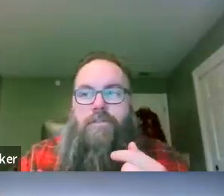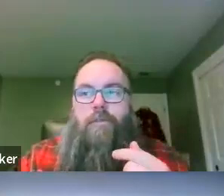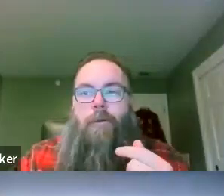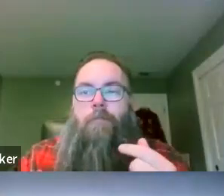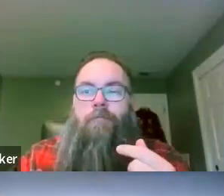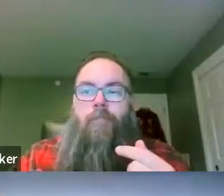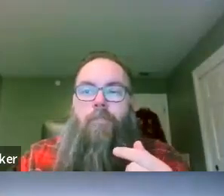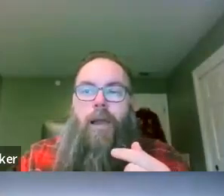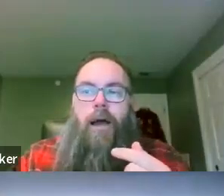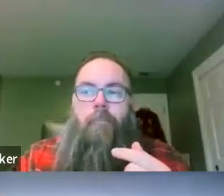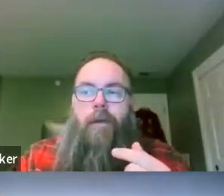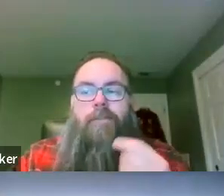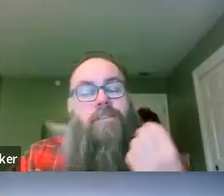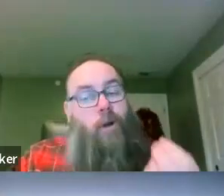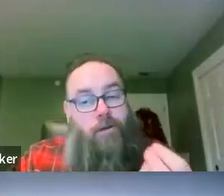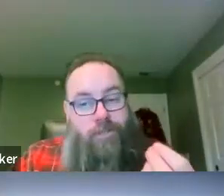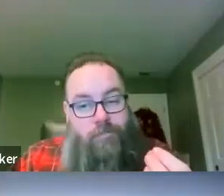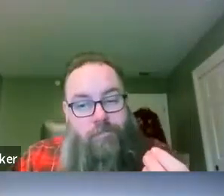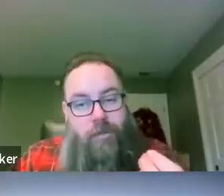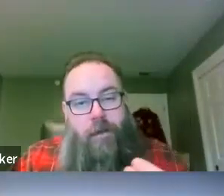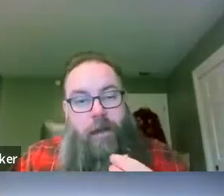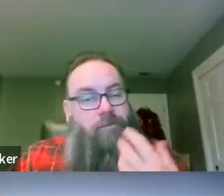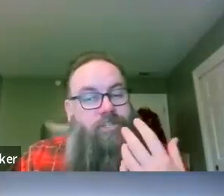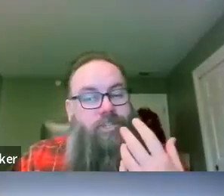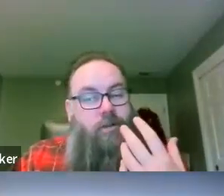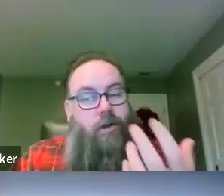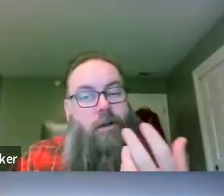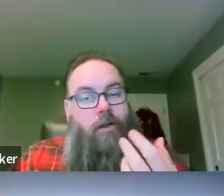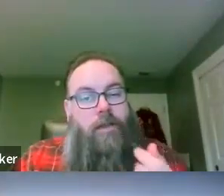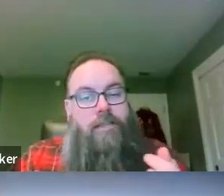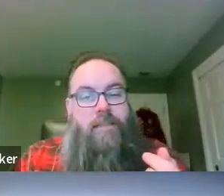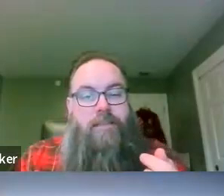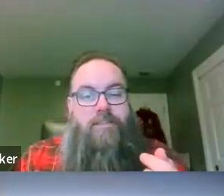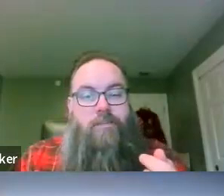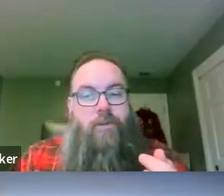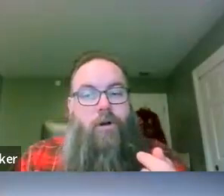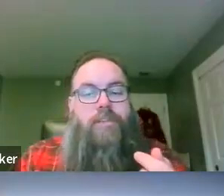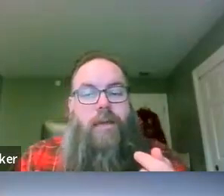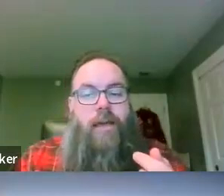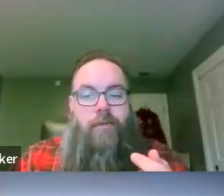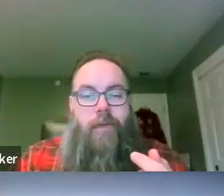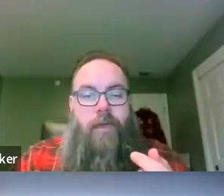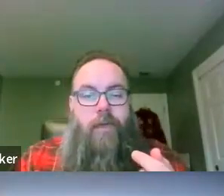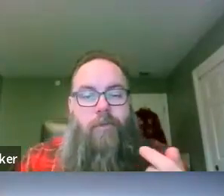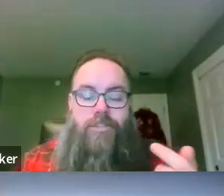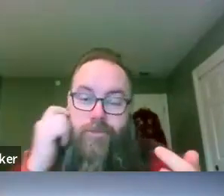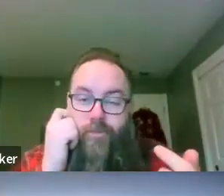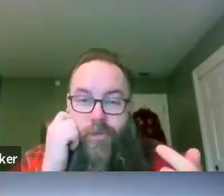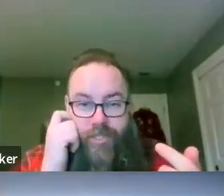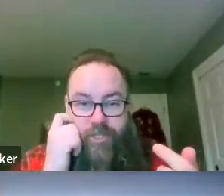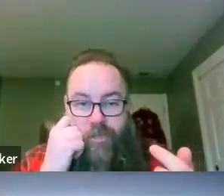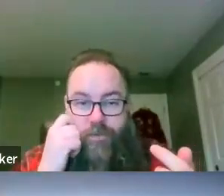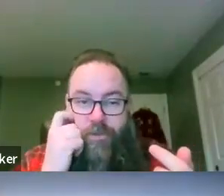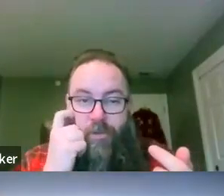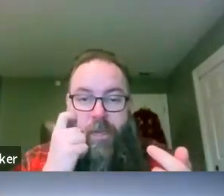provide supports, this partnership, I will just share in our area, has led to Alta having a much